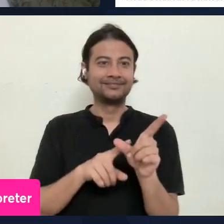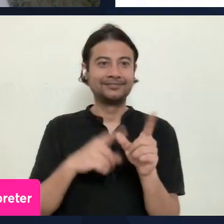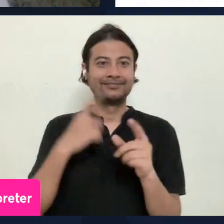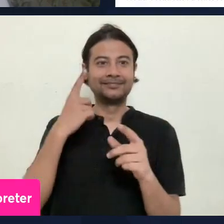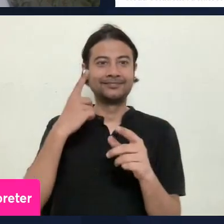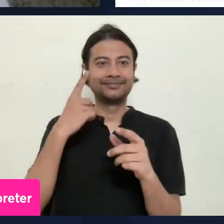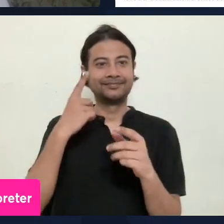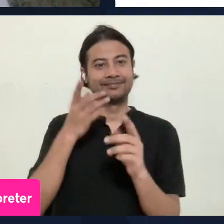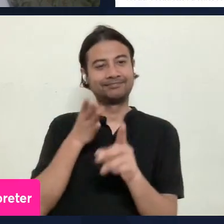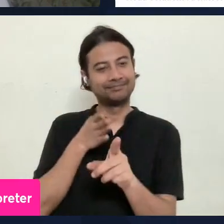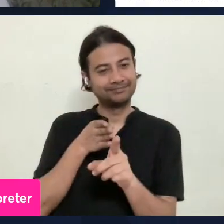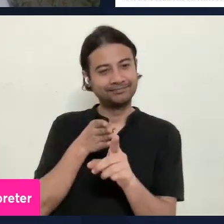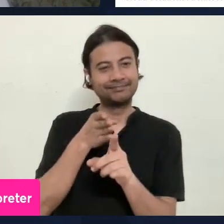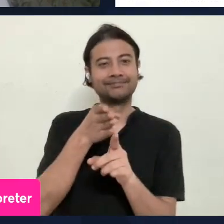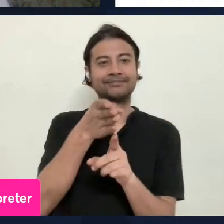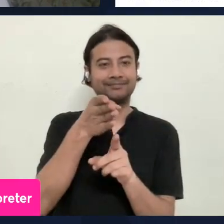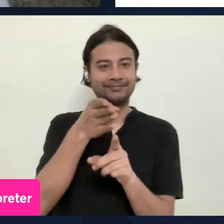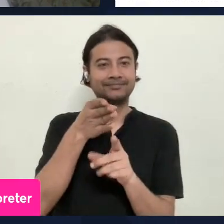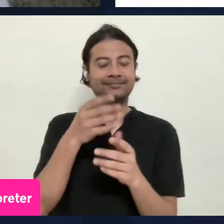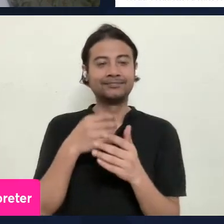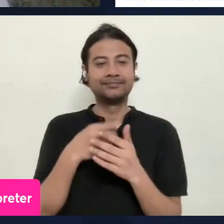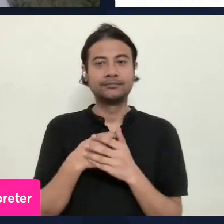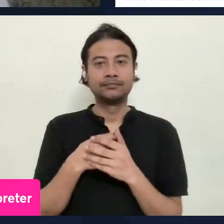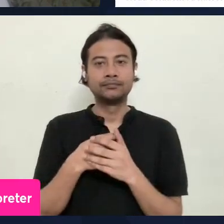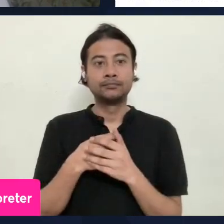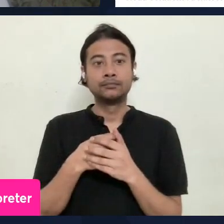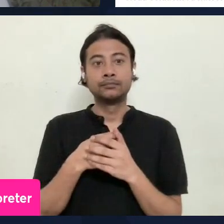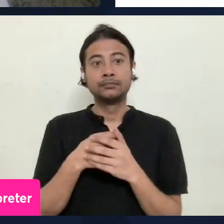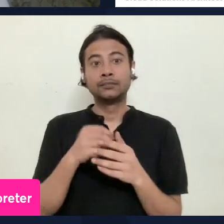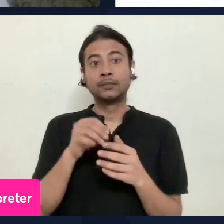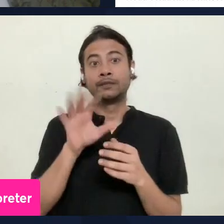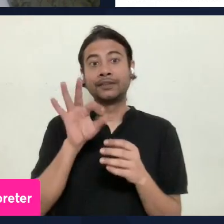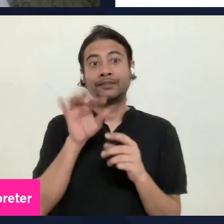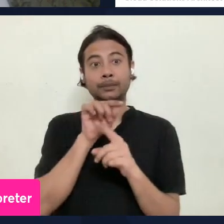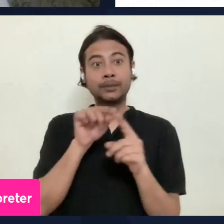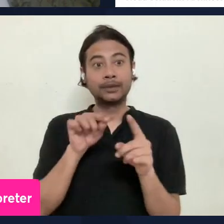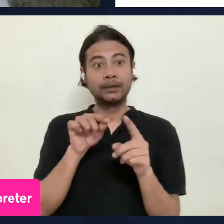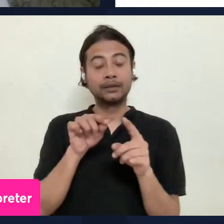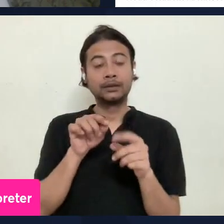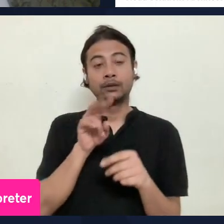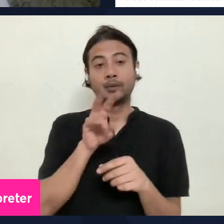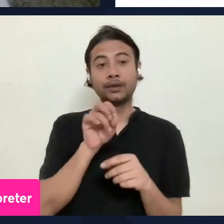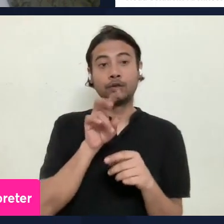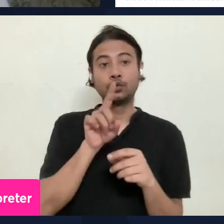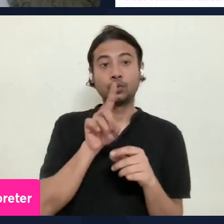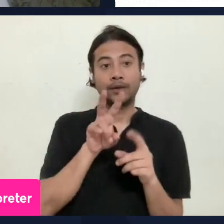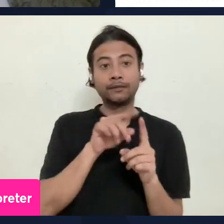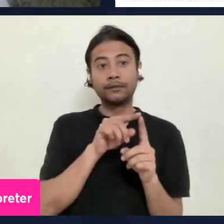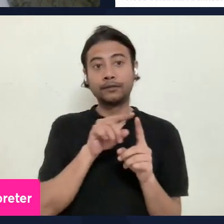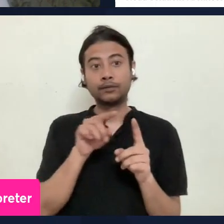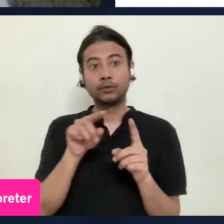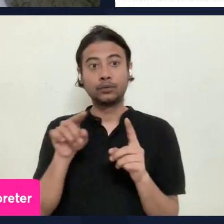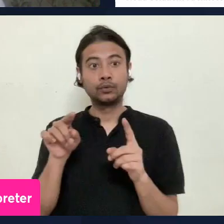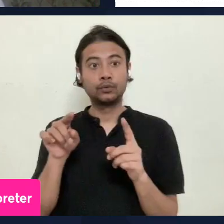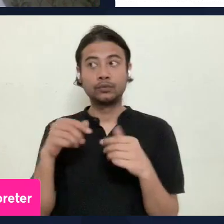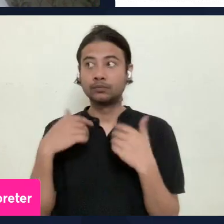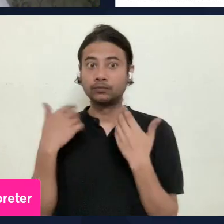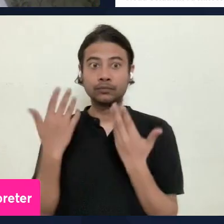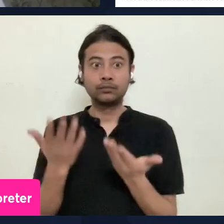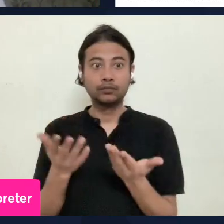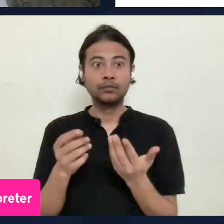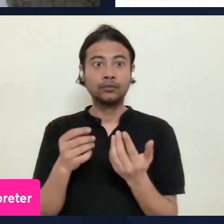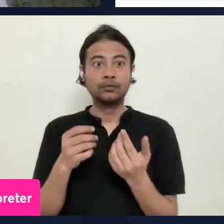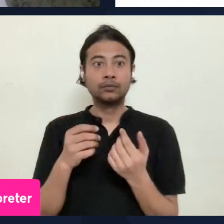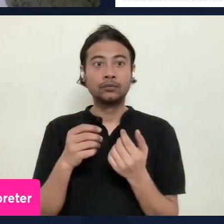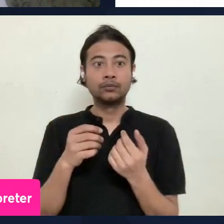For probably almost now half of that, I've been working with Azure. I started in 2012 and then really full-time since 2014